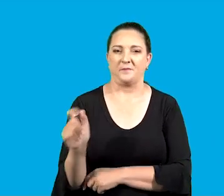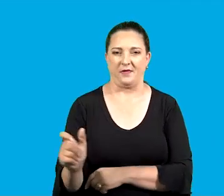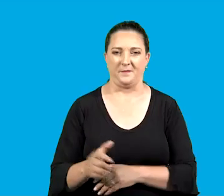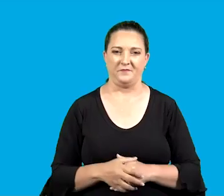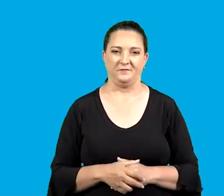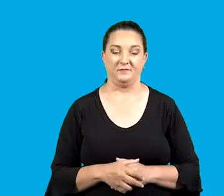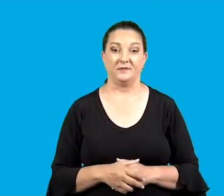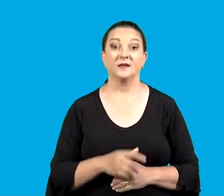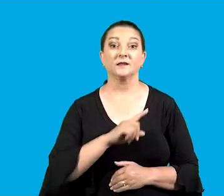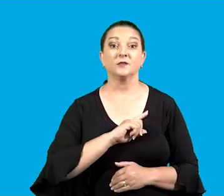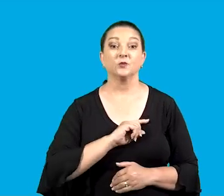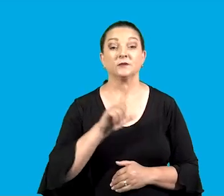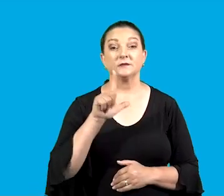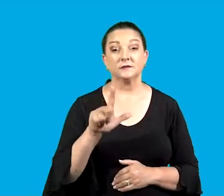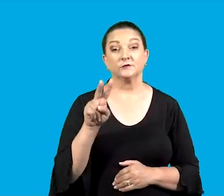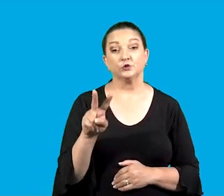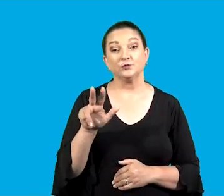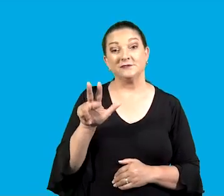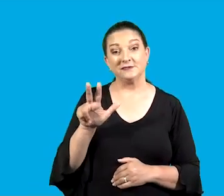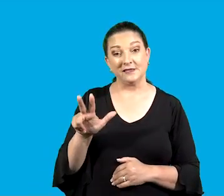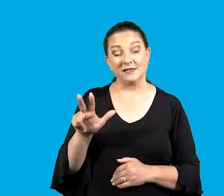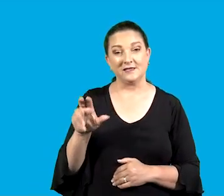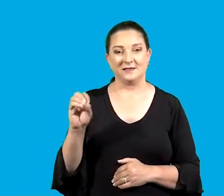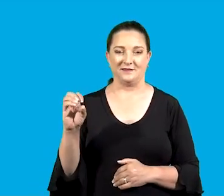case, it's going to be